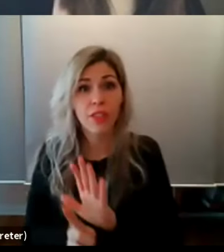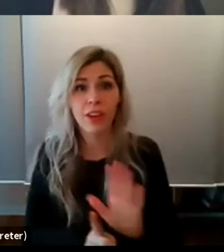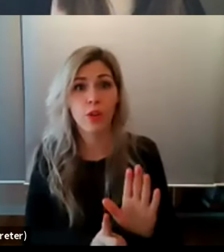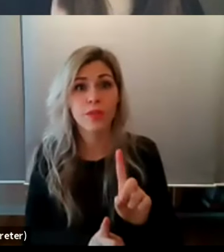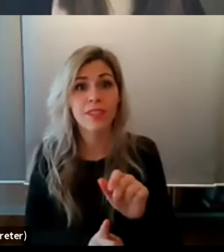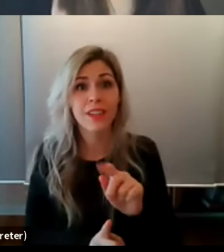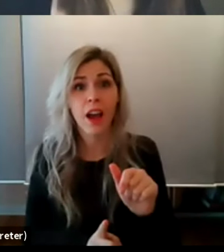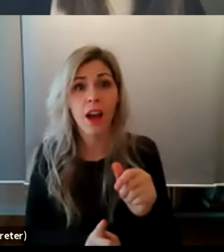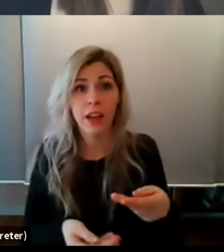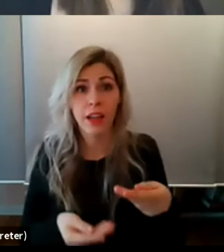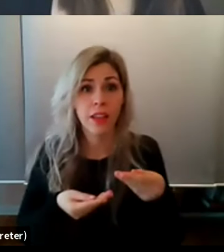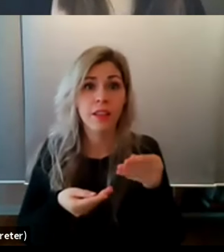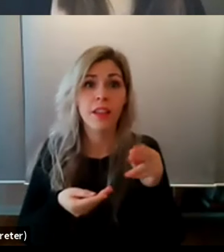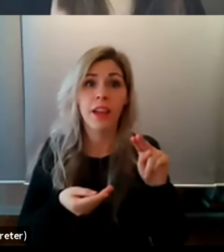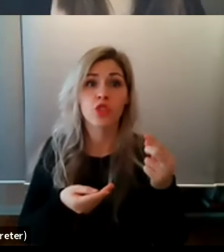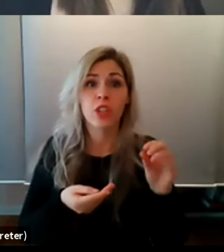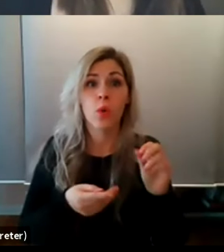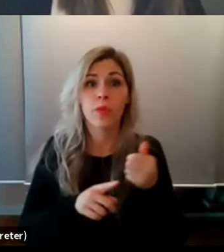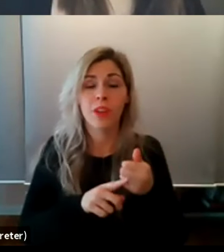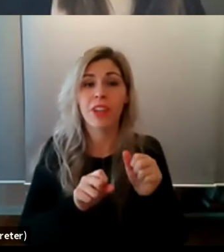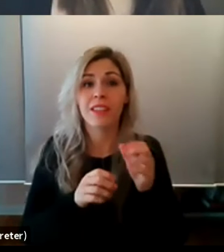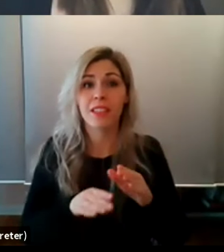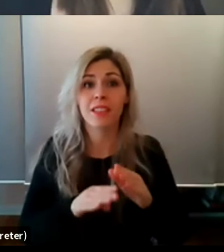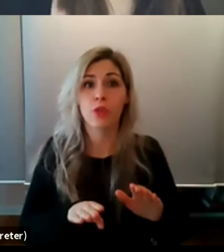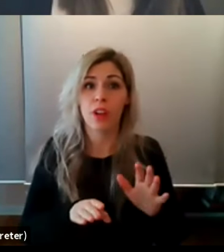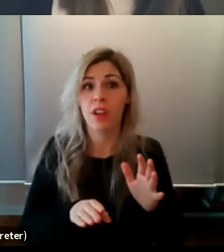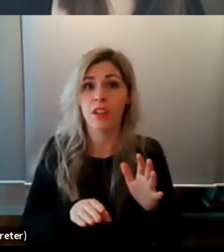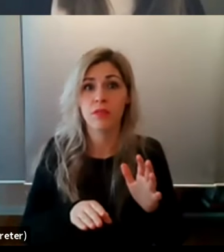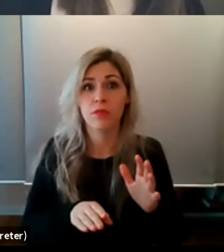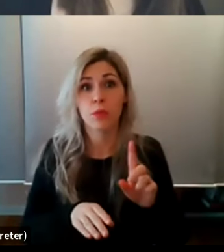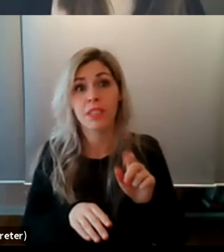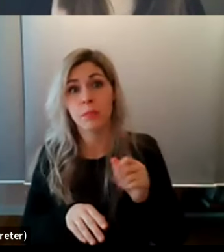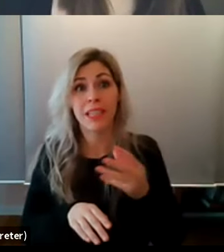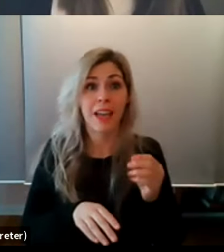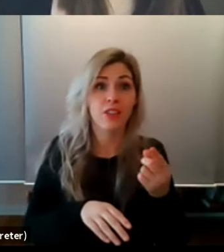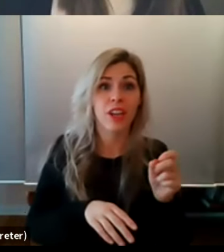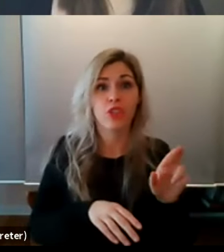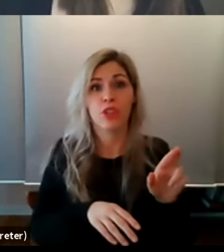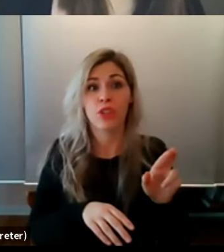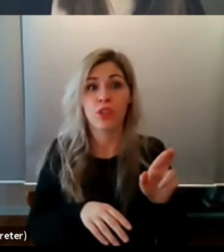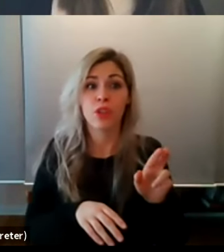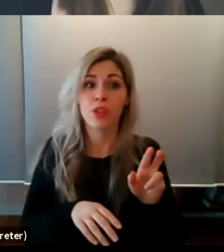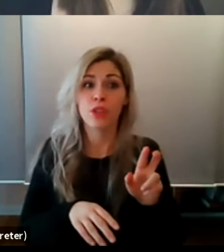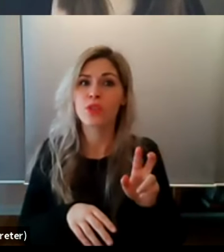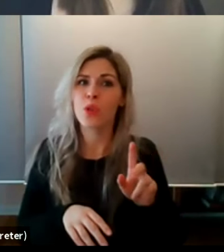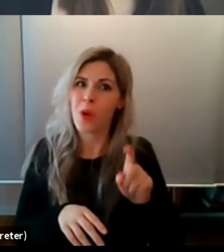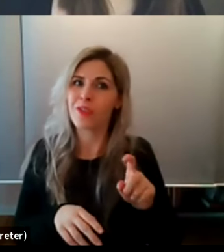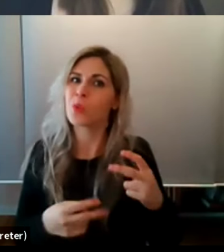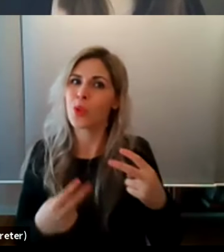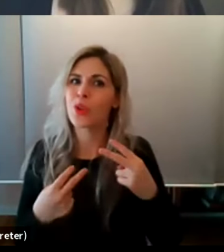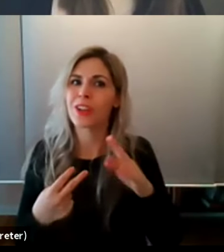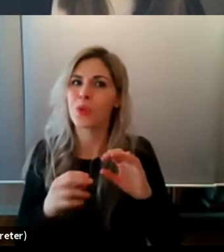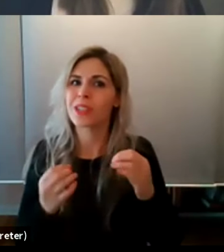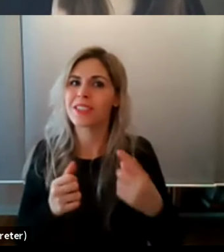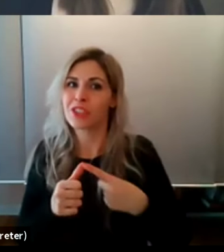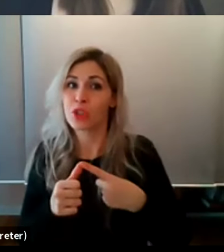it, for disability as well as gender, so that, look in your own house first, as well as at national level, look at